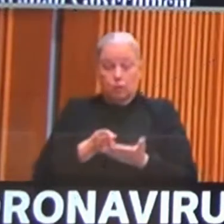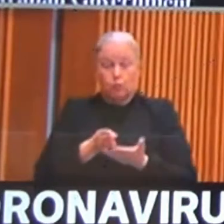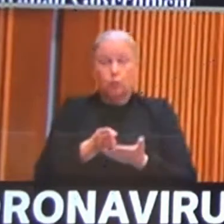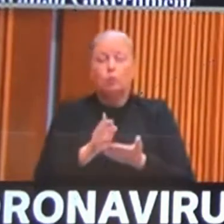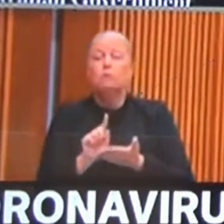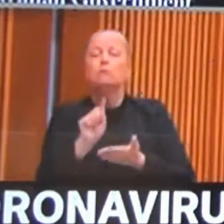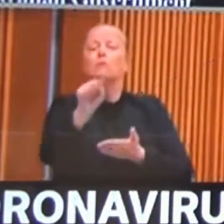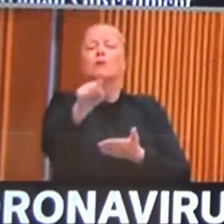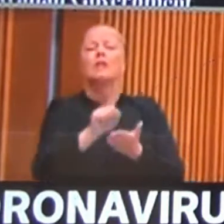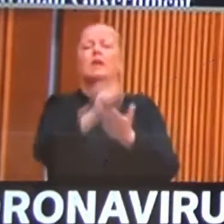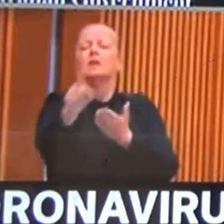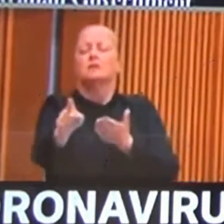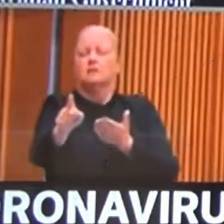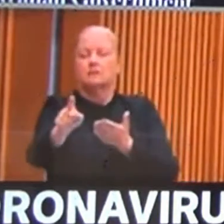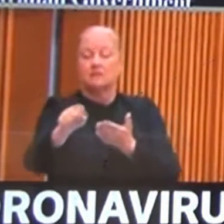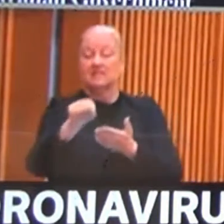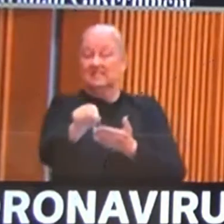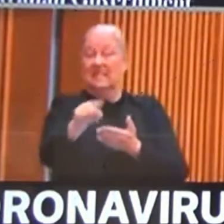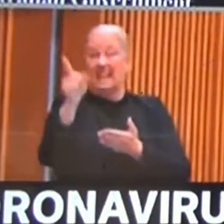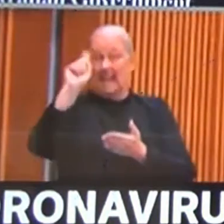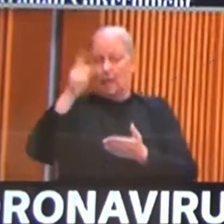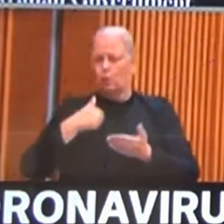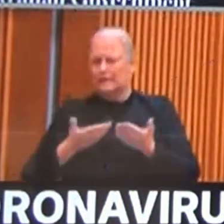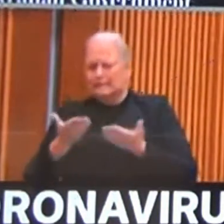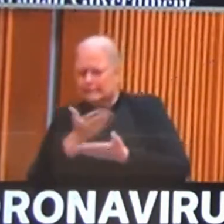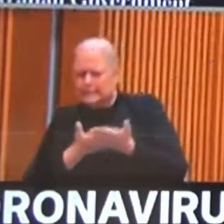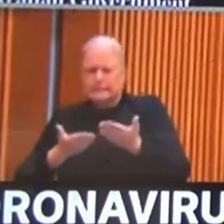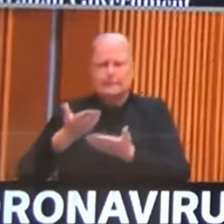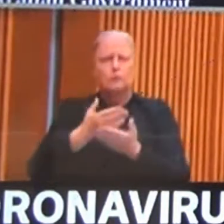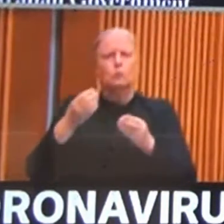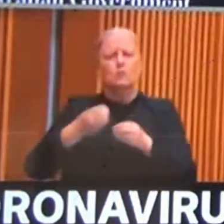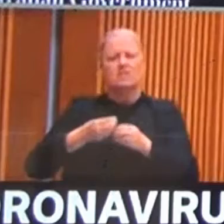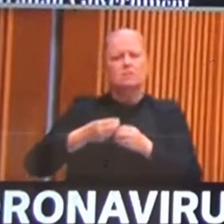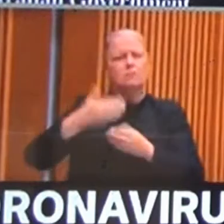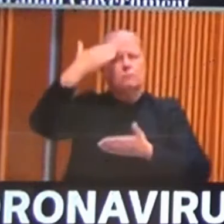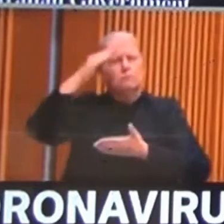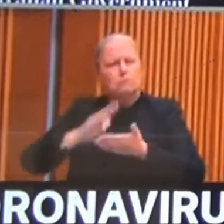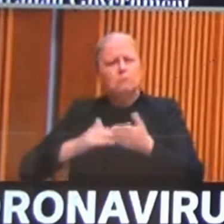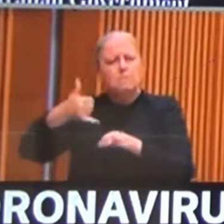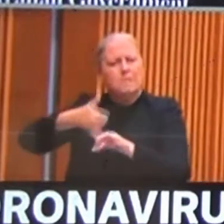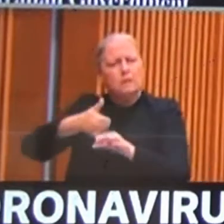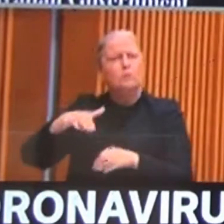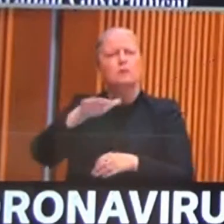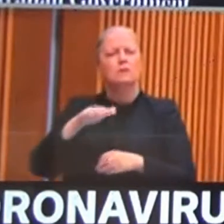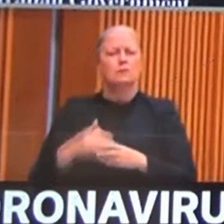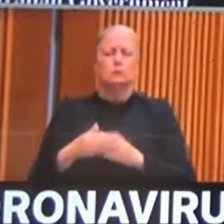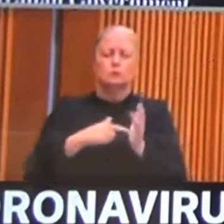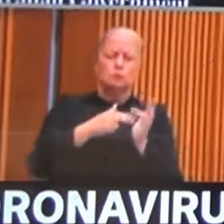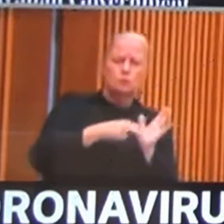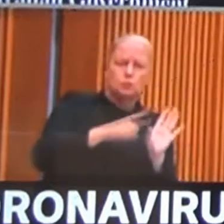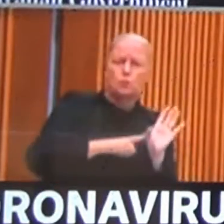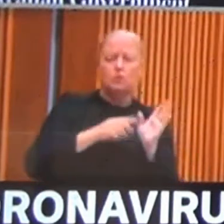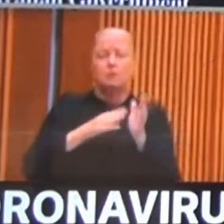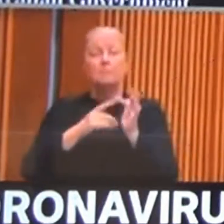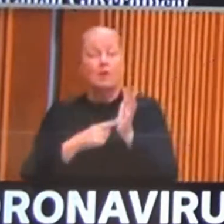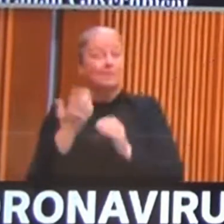out is something that we are planning now. We're working together with the medical community, and Tony and Michael and my team